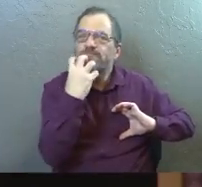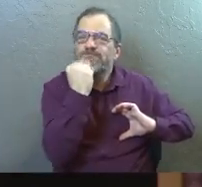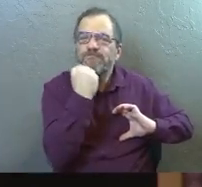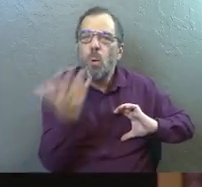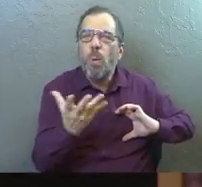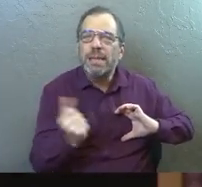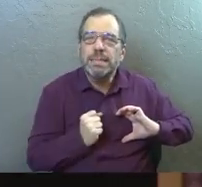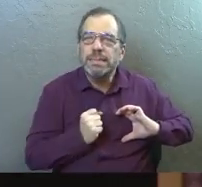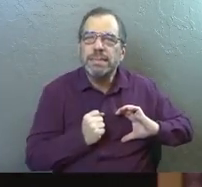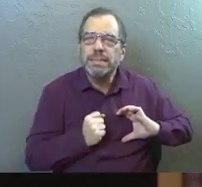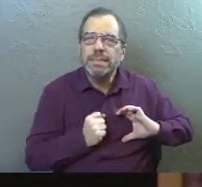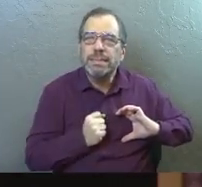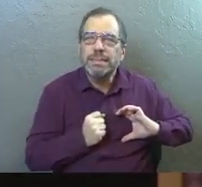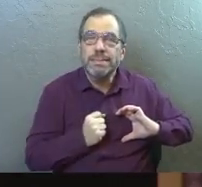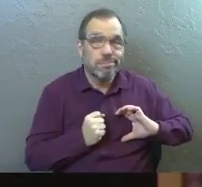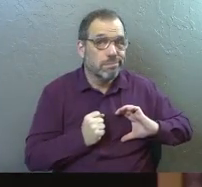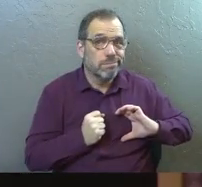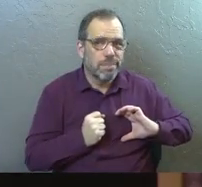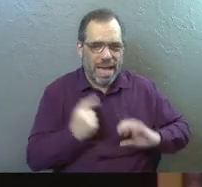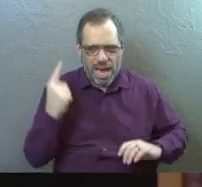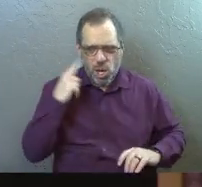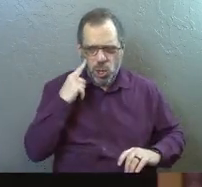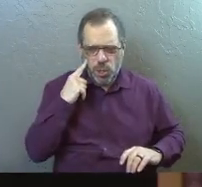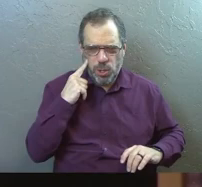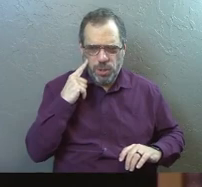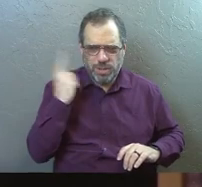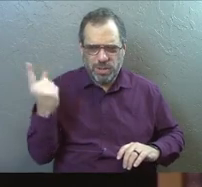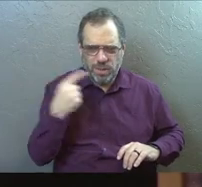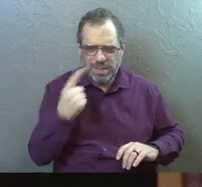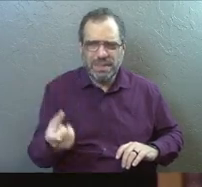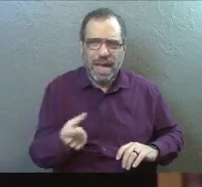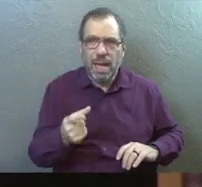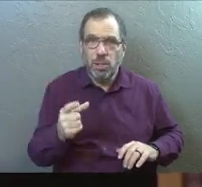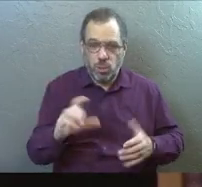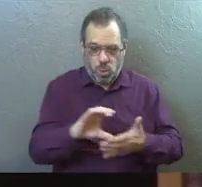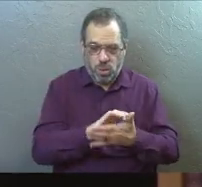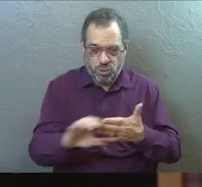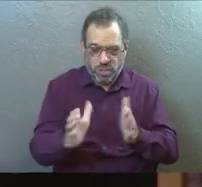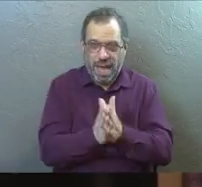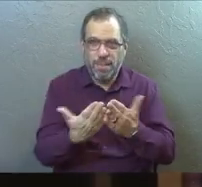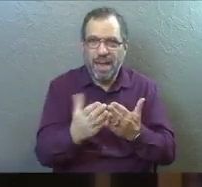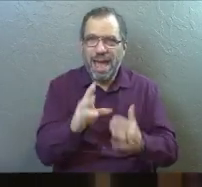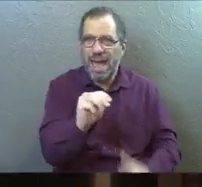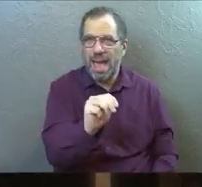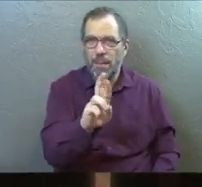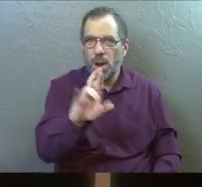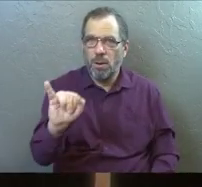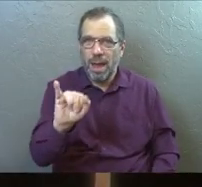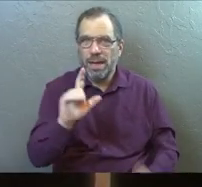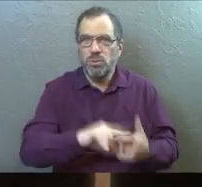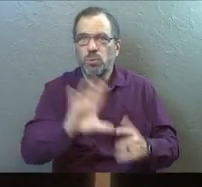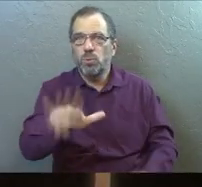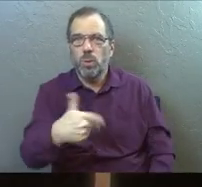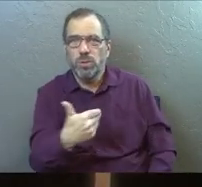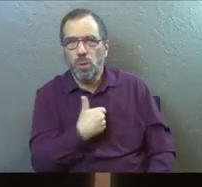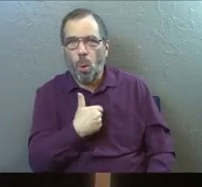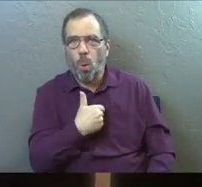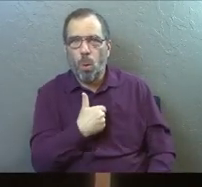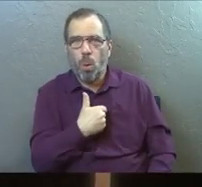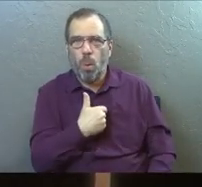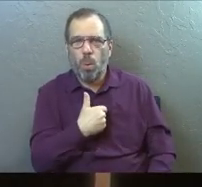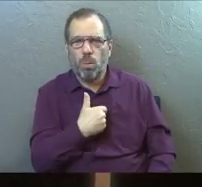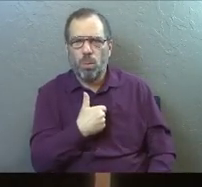most. I heard one person say, your checkbook is an MRI to your soul.